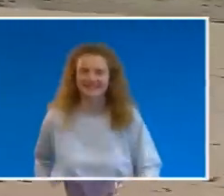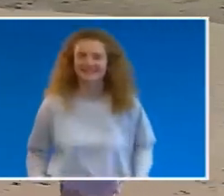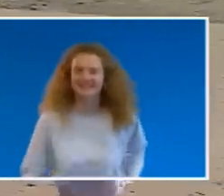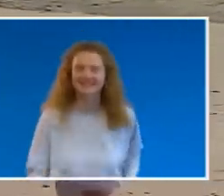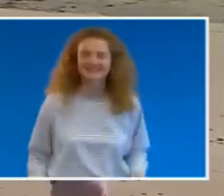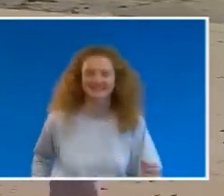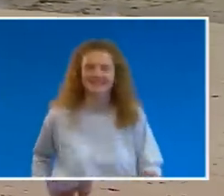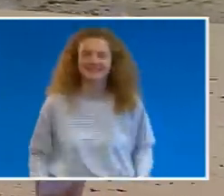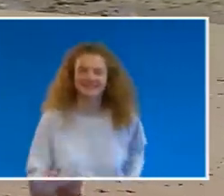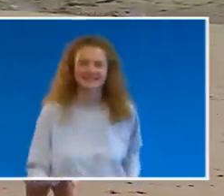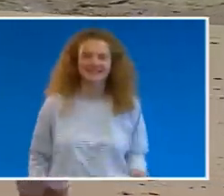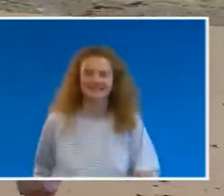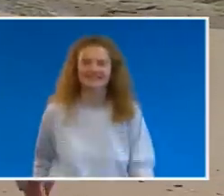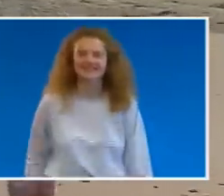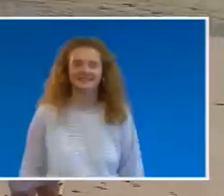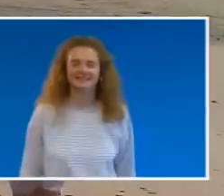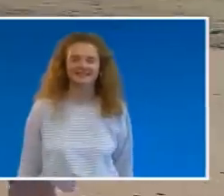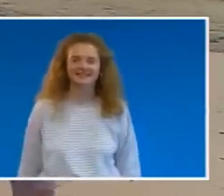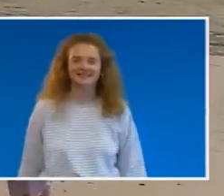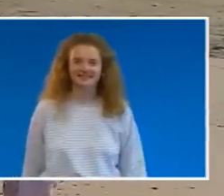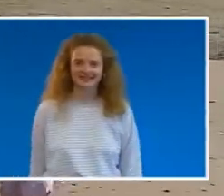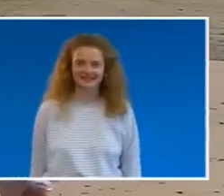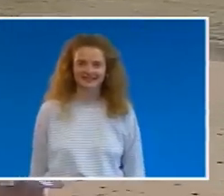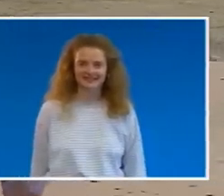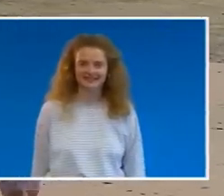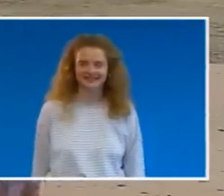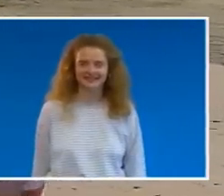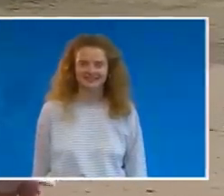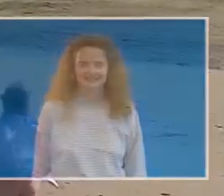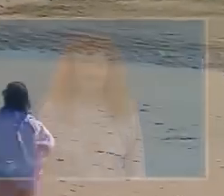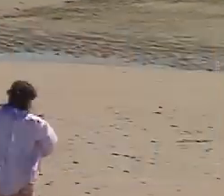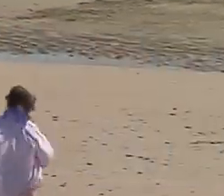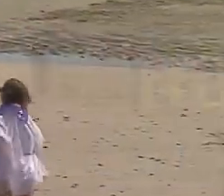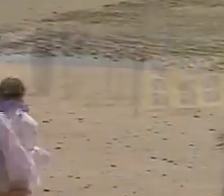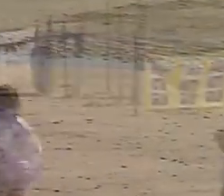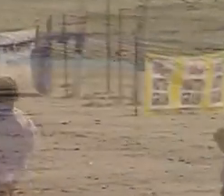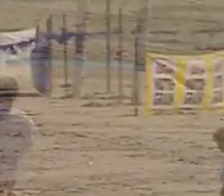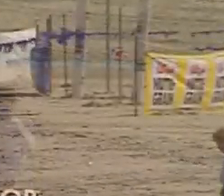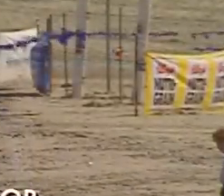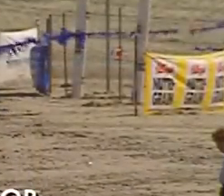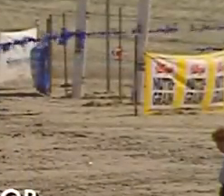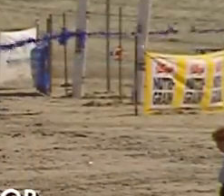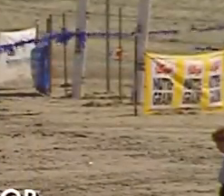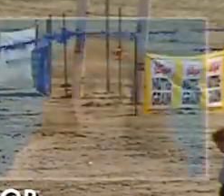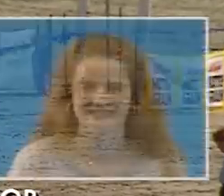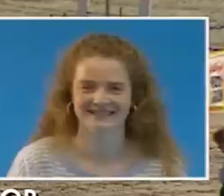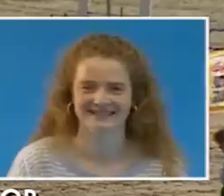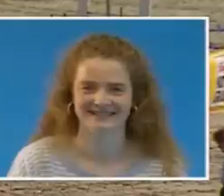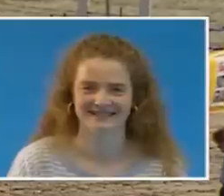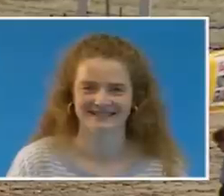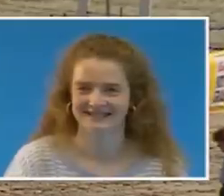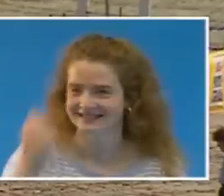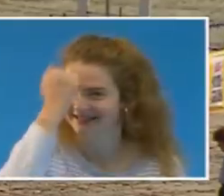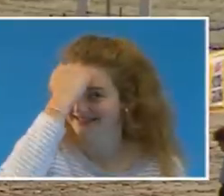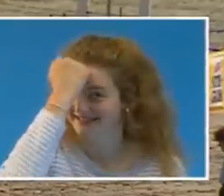this, all on my way to school.